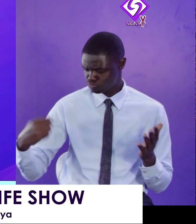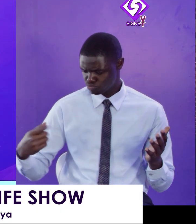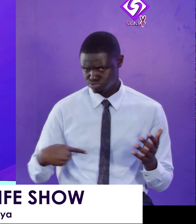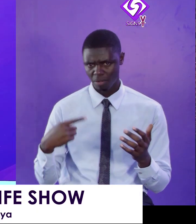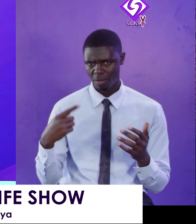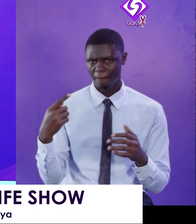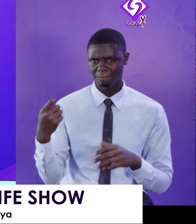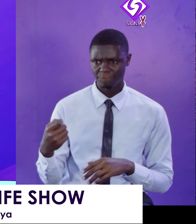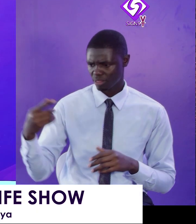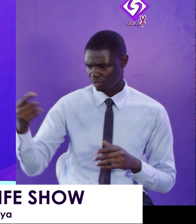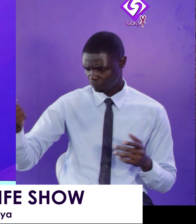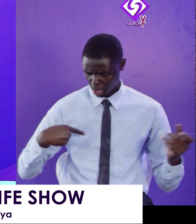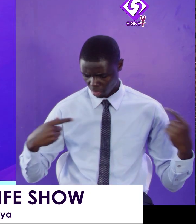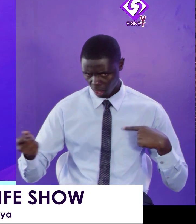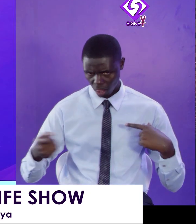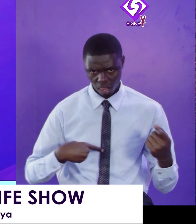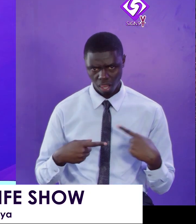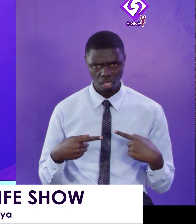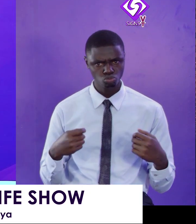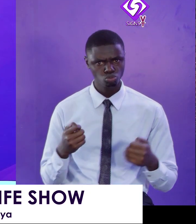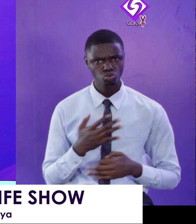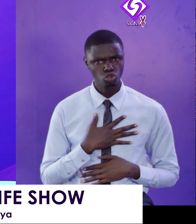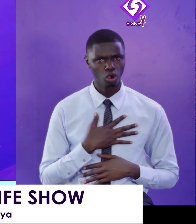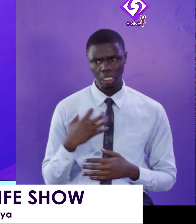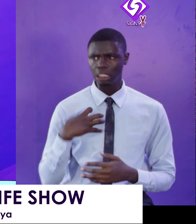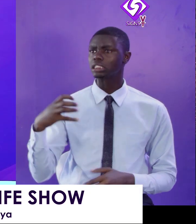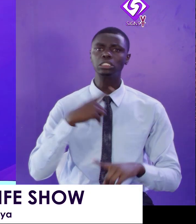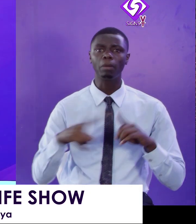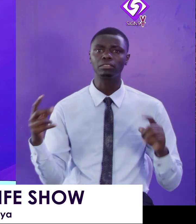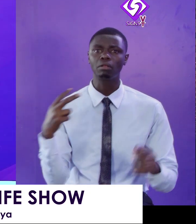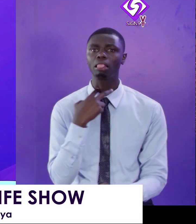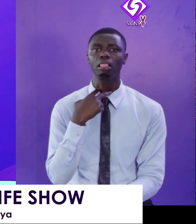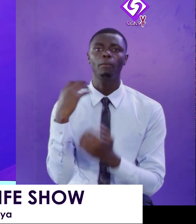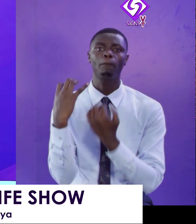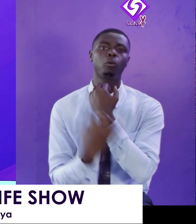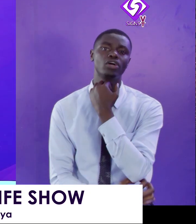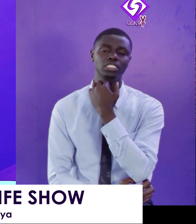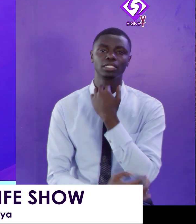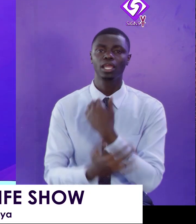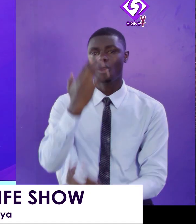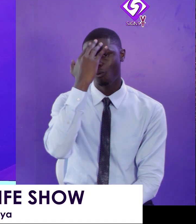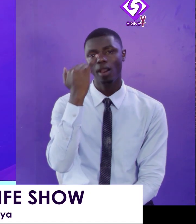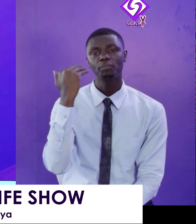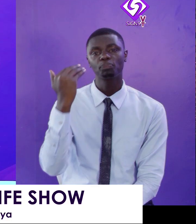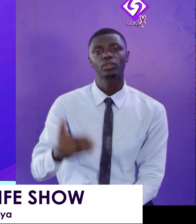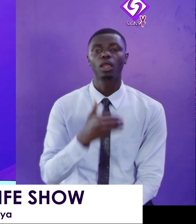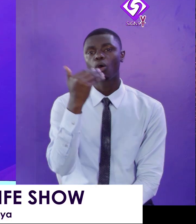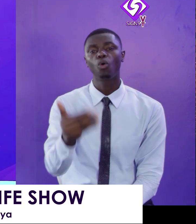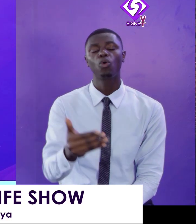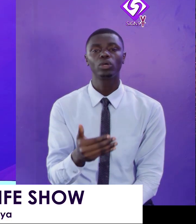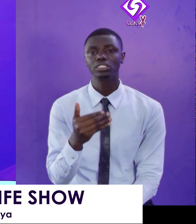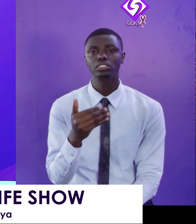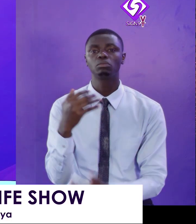I didn't know I'm this rich, but why am I in need? Why am I always at a place of